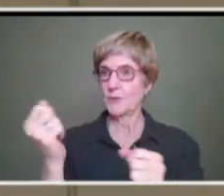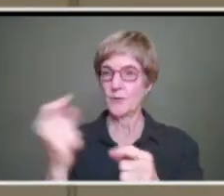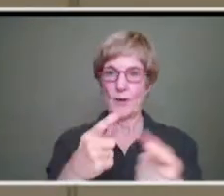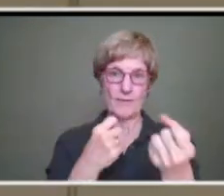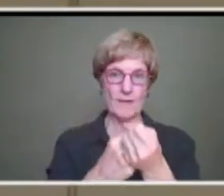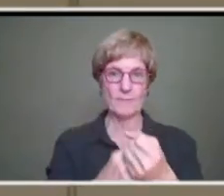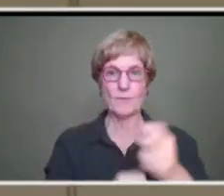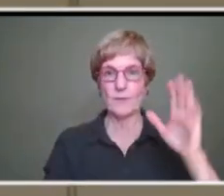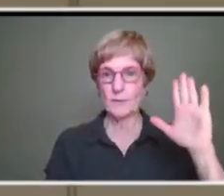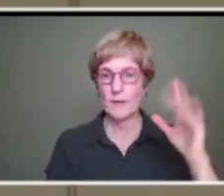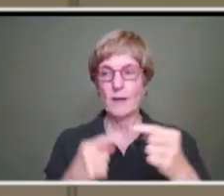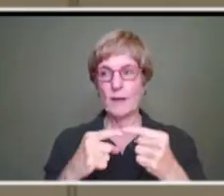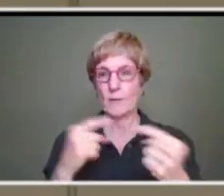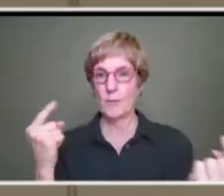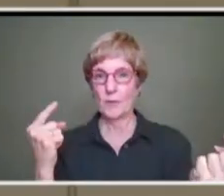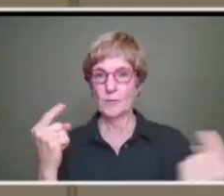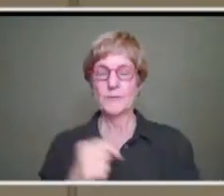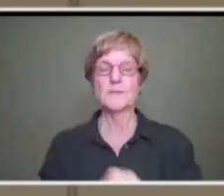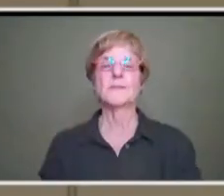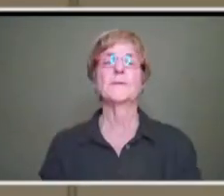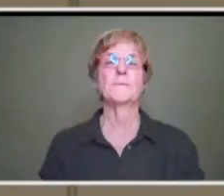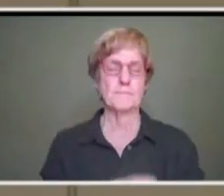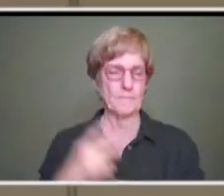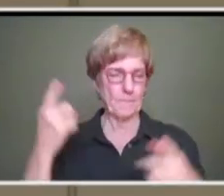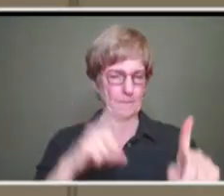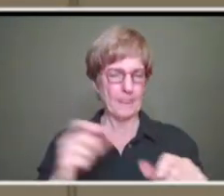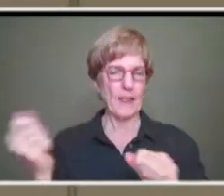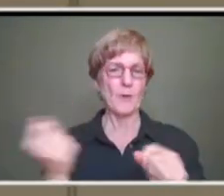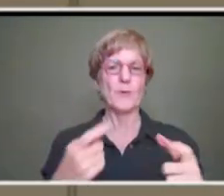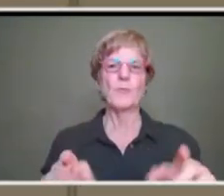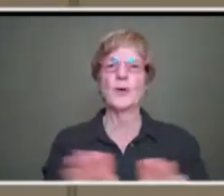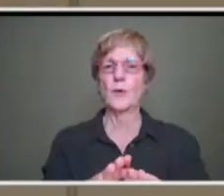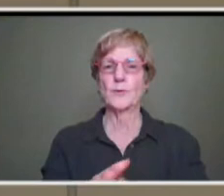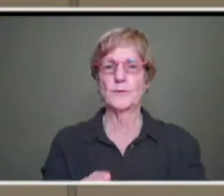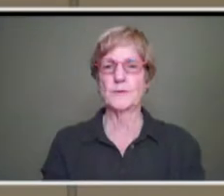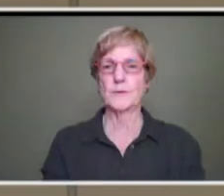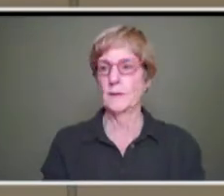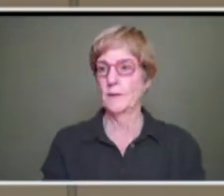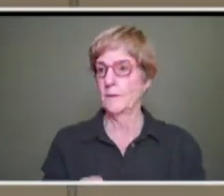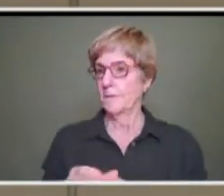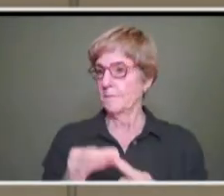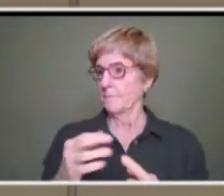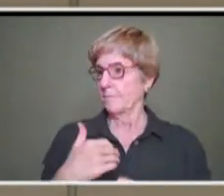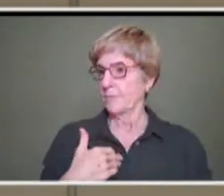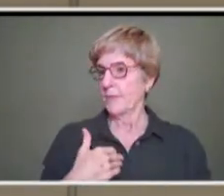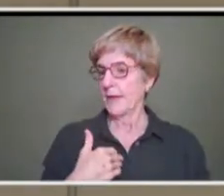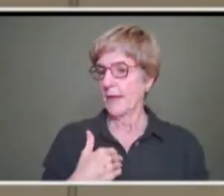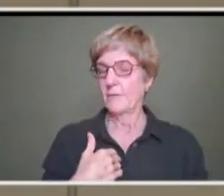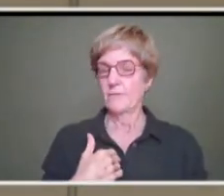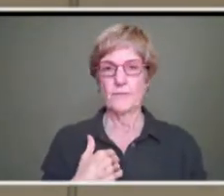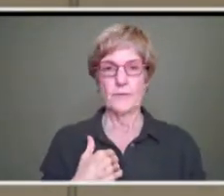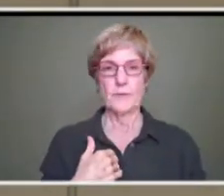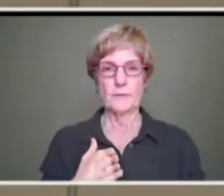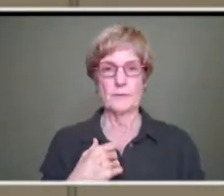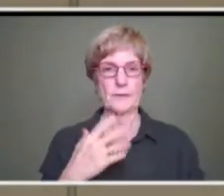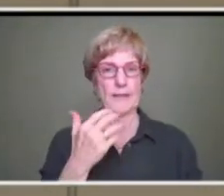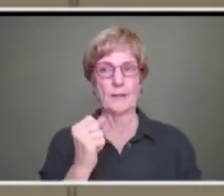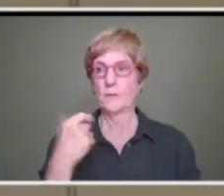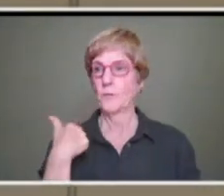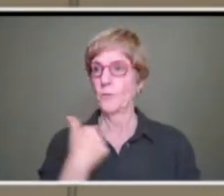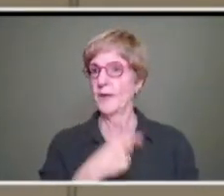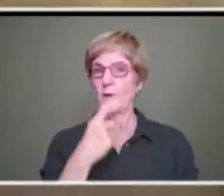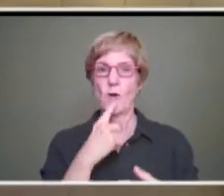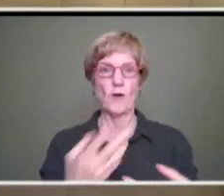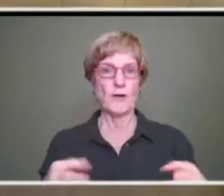your hand any opposed that is unanimous to close unless we have a dissent we are adjourned